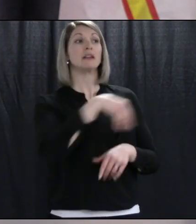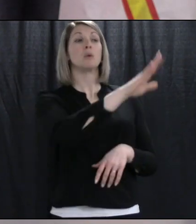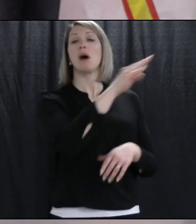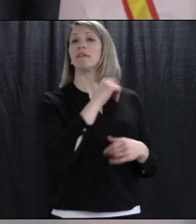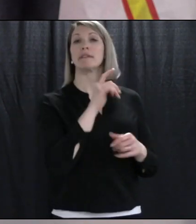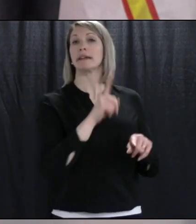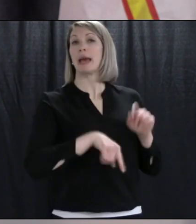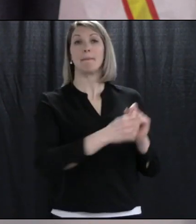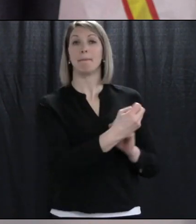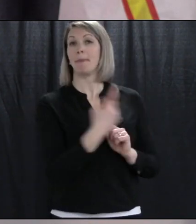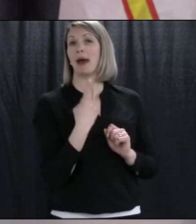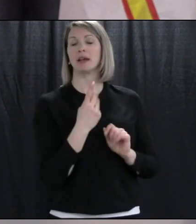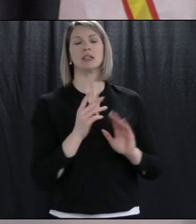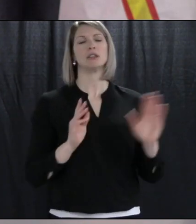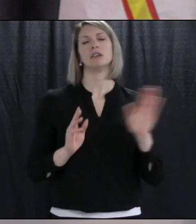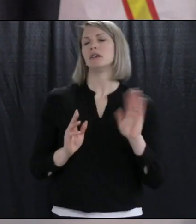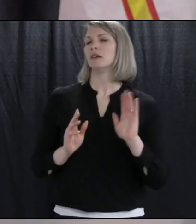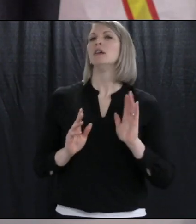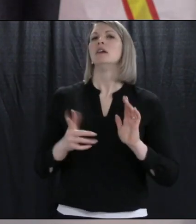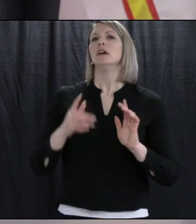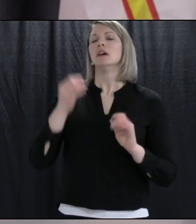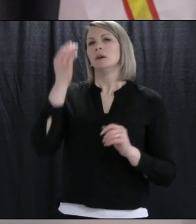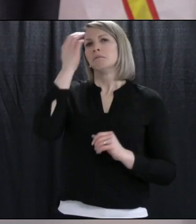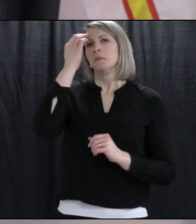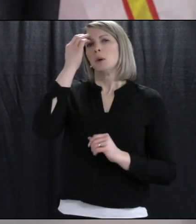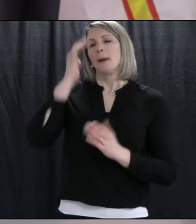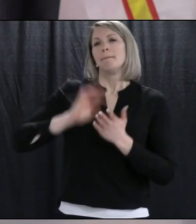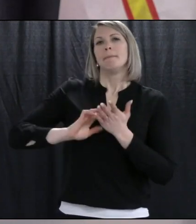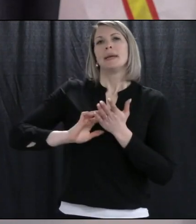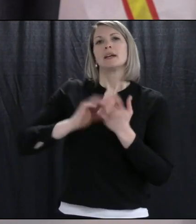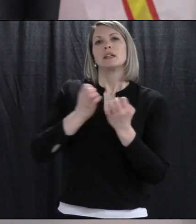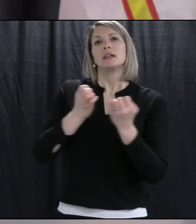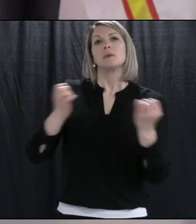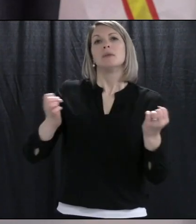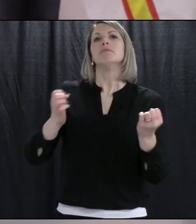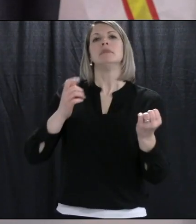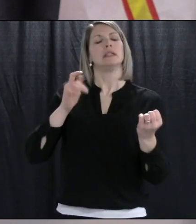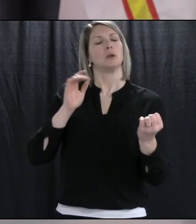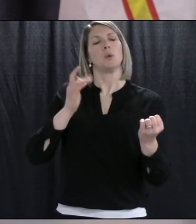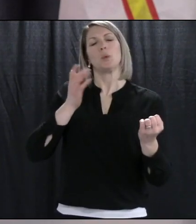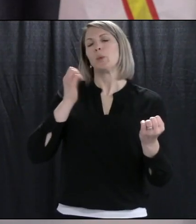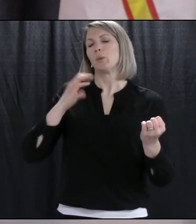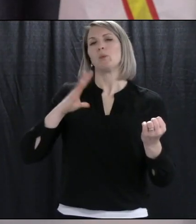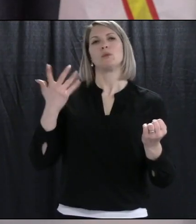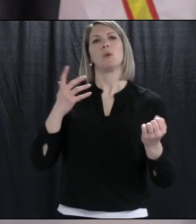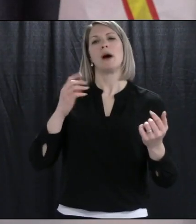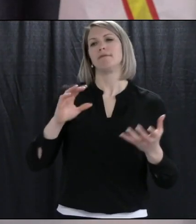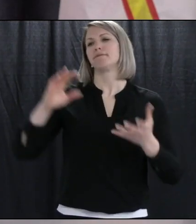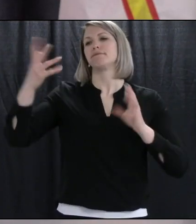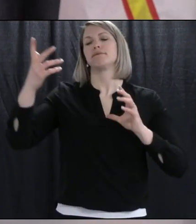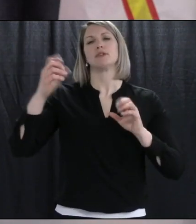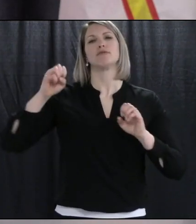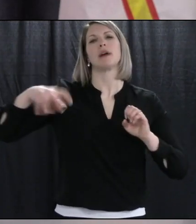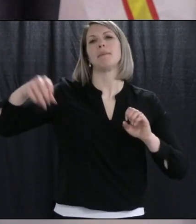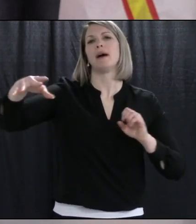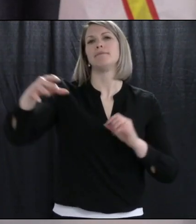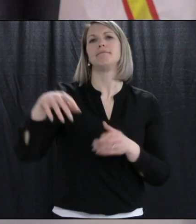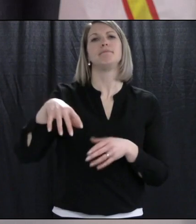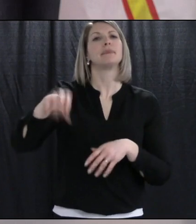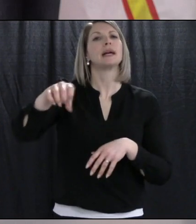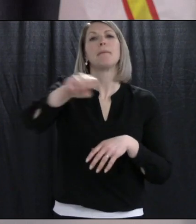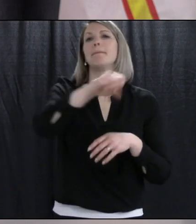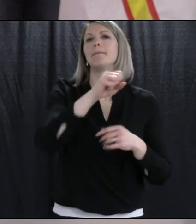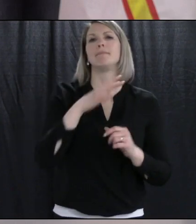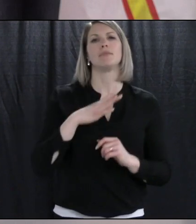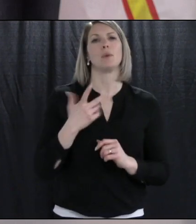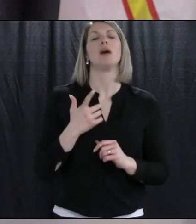of goods and services like food and medical supplies that would come into our province, but yet this is about protecting people of our province, and there's